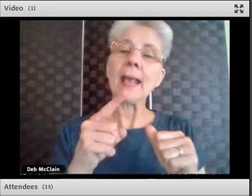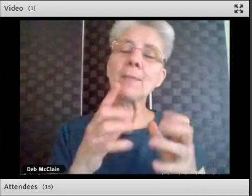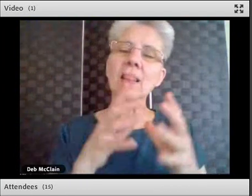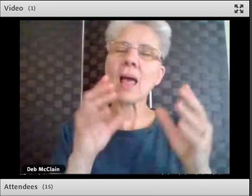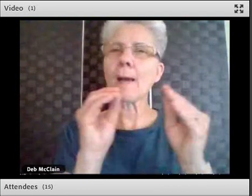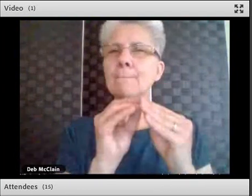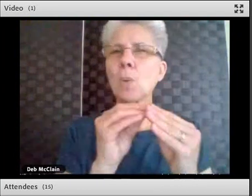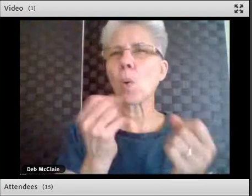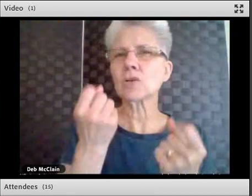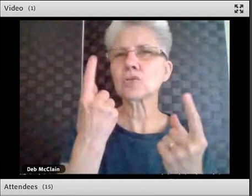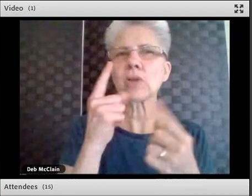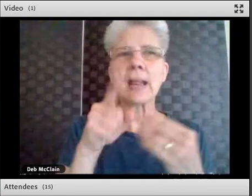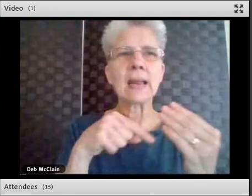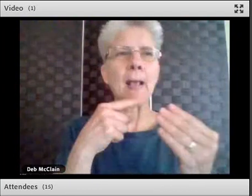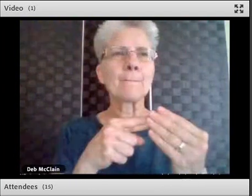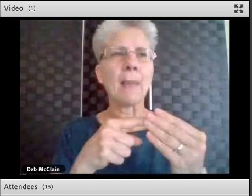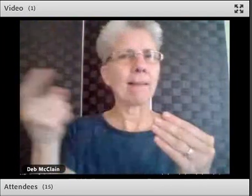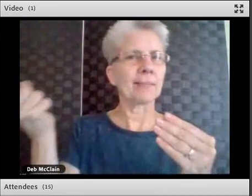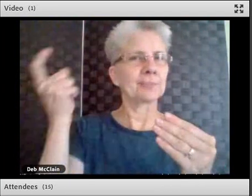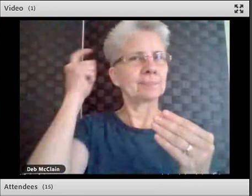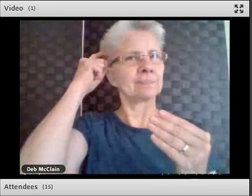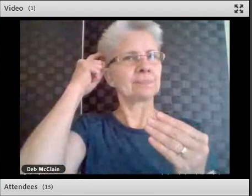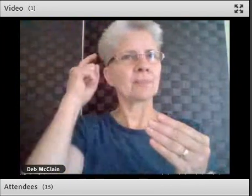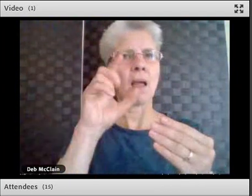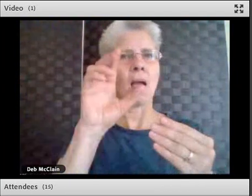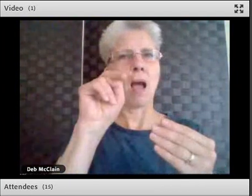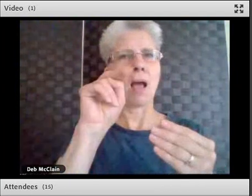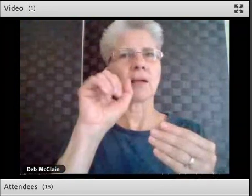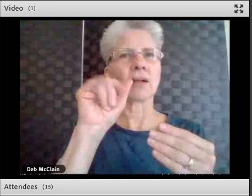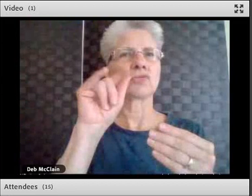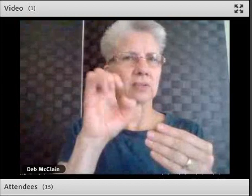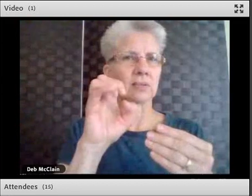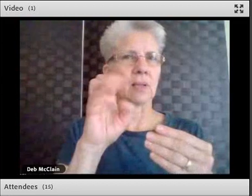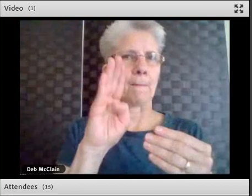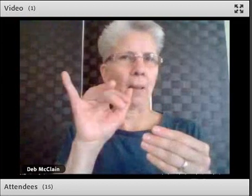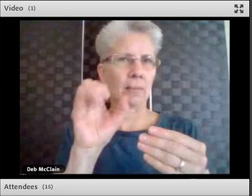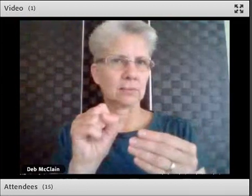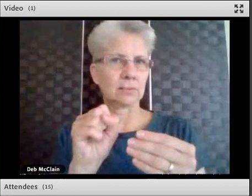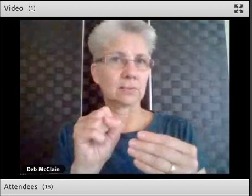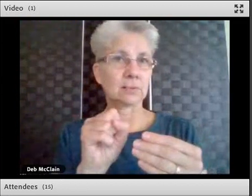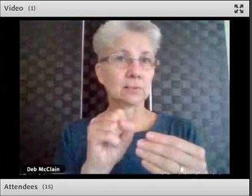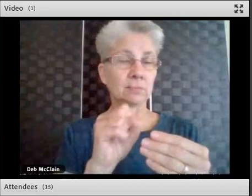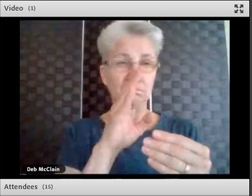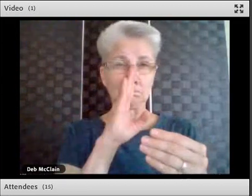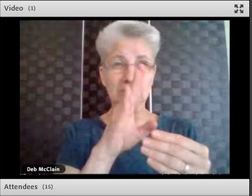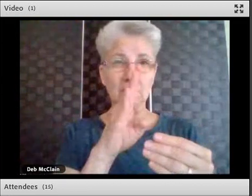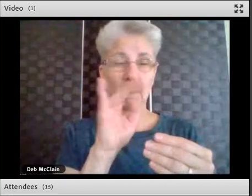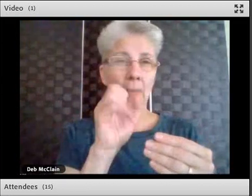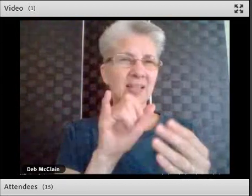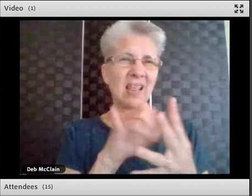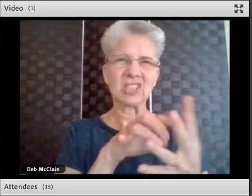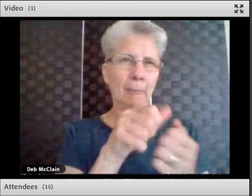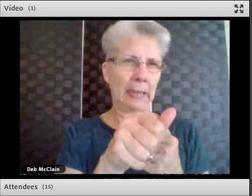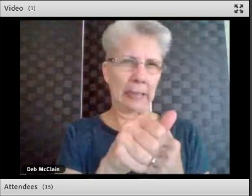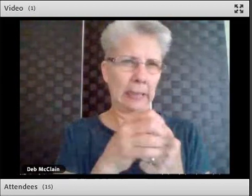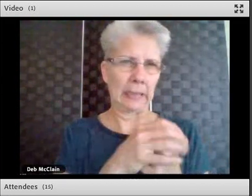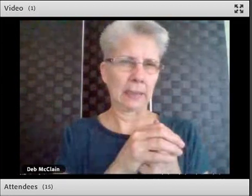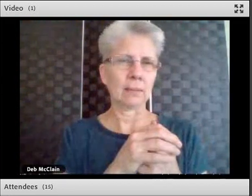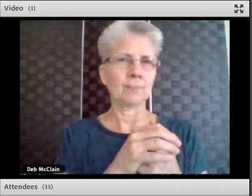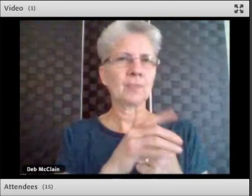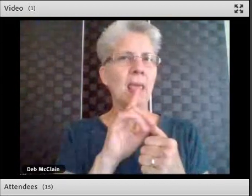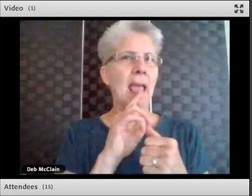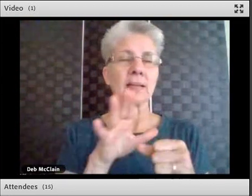lot more understanding of unconscious bias than I am of conscious bias, because conscious bias to me is just mean, and